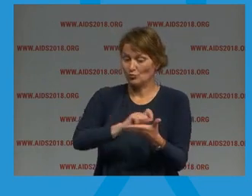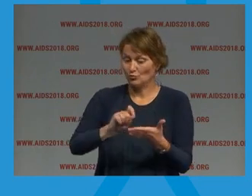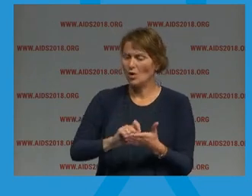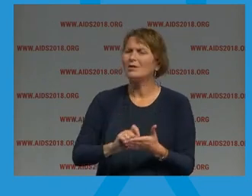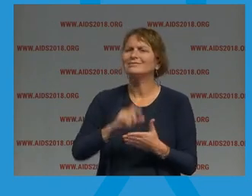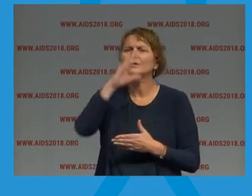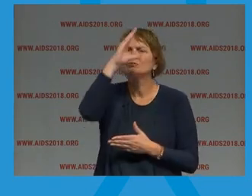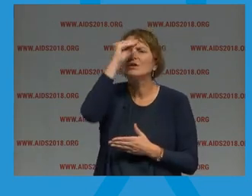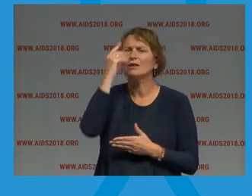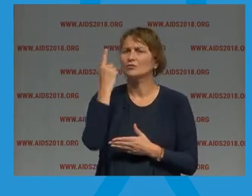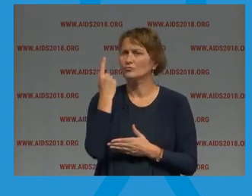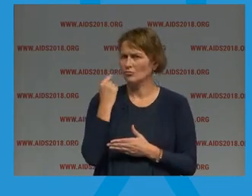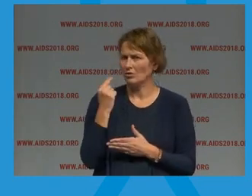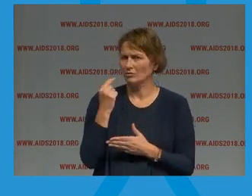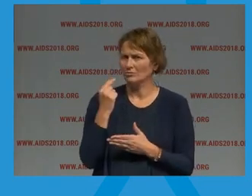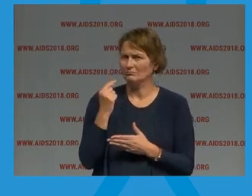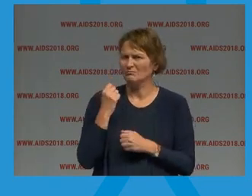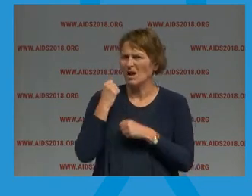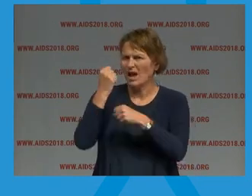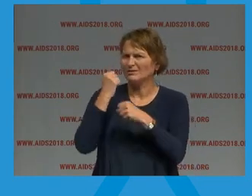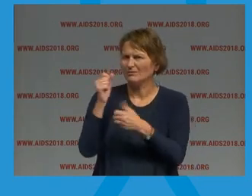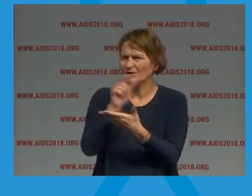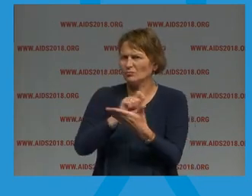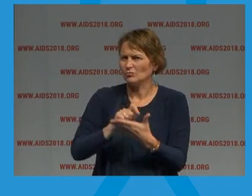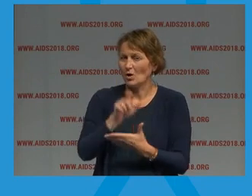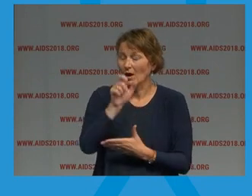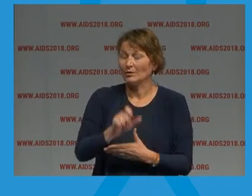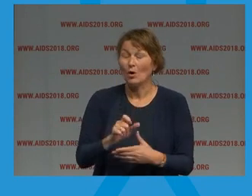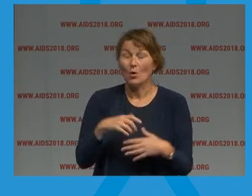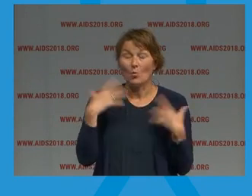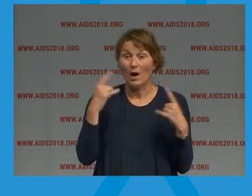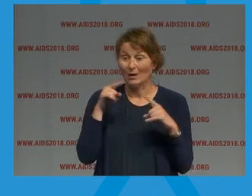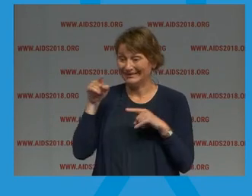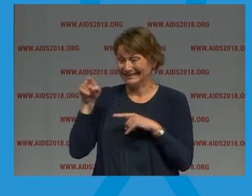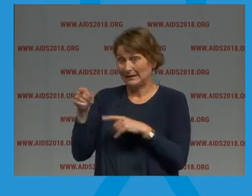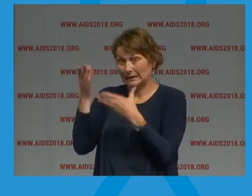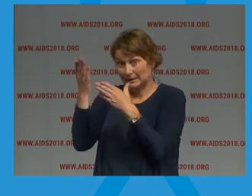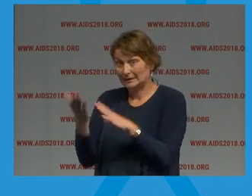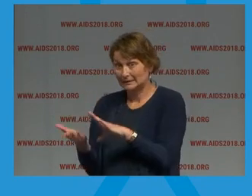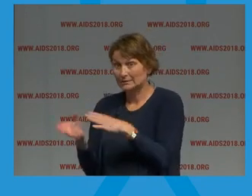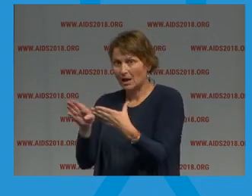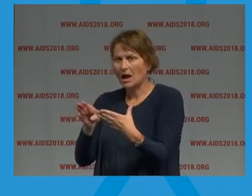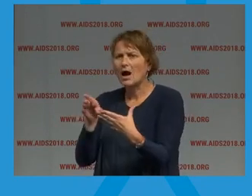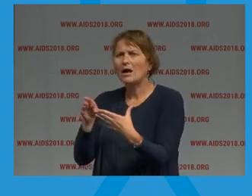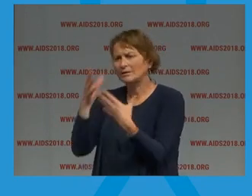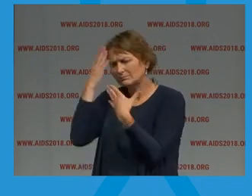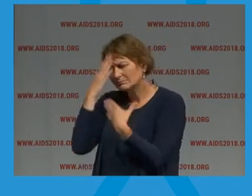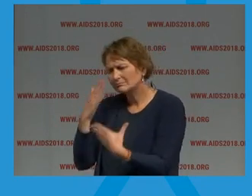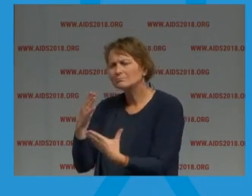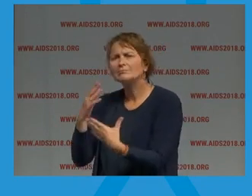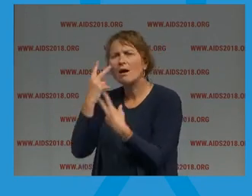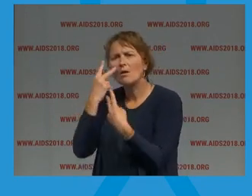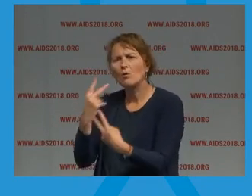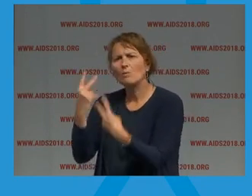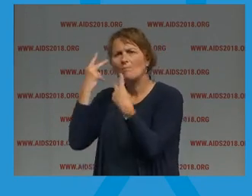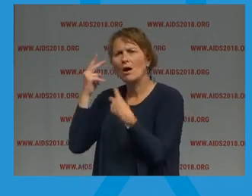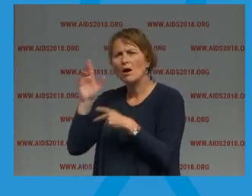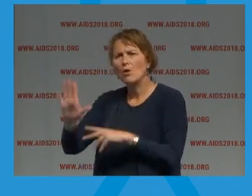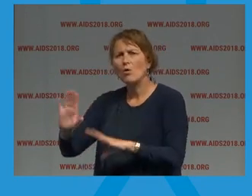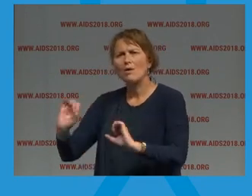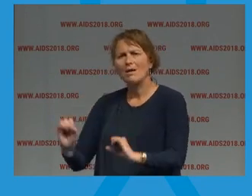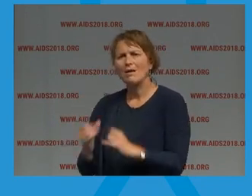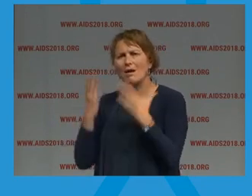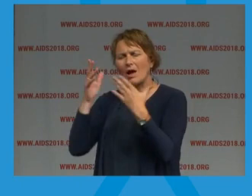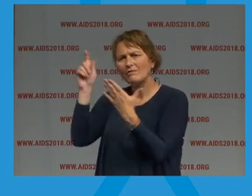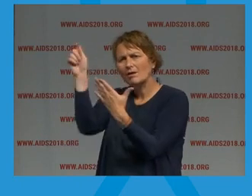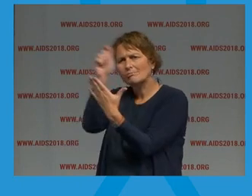Sisuke Misamang wrote this incredible eulogy after Prudence had passed, and in it she said that